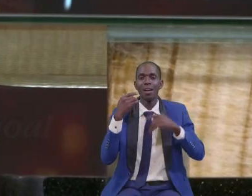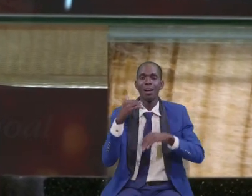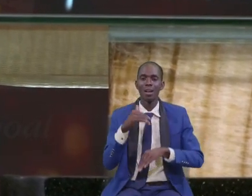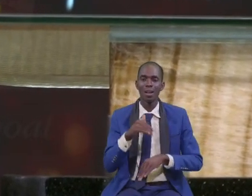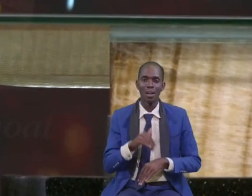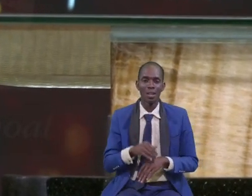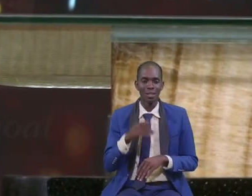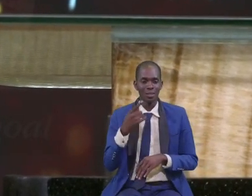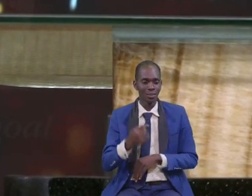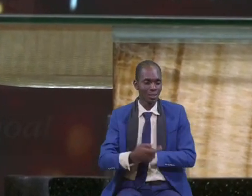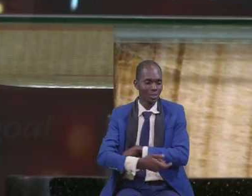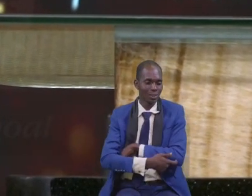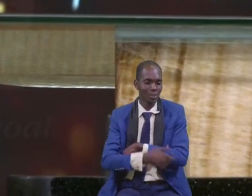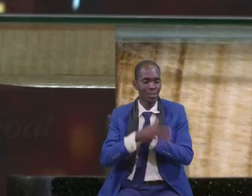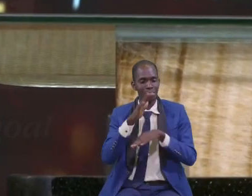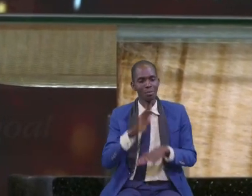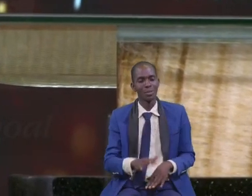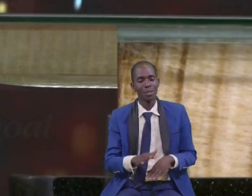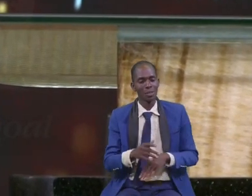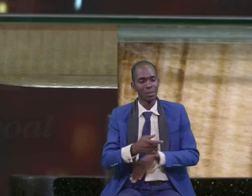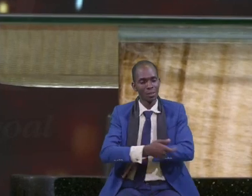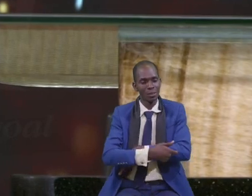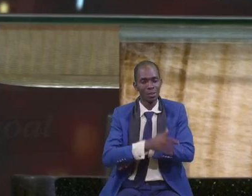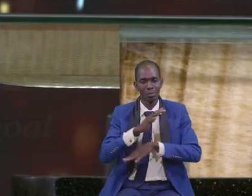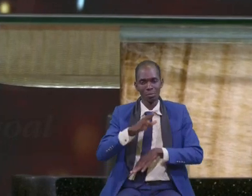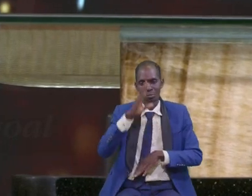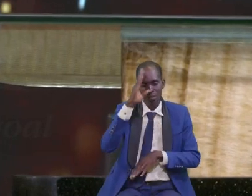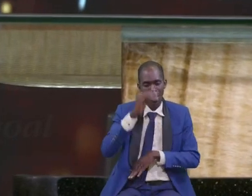laugh at the tempter, at the temptress?